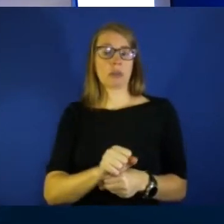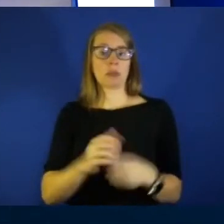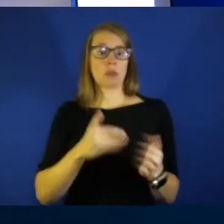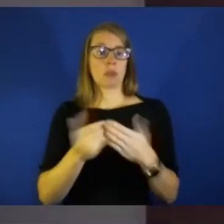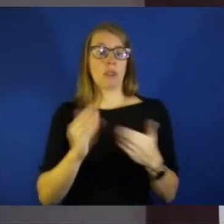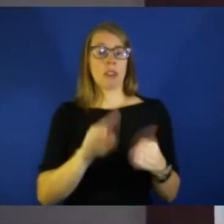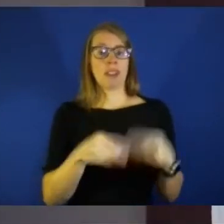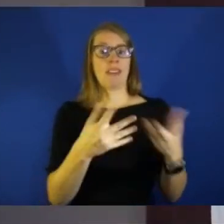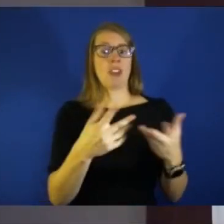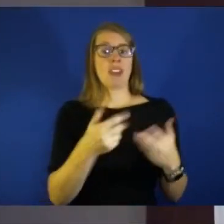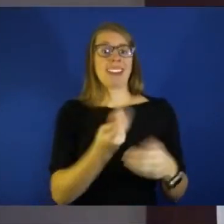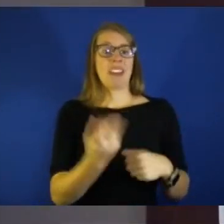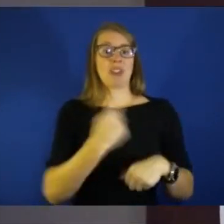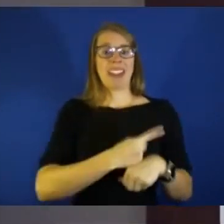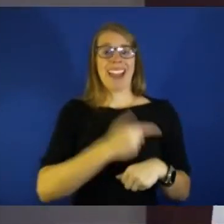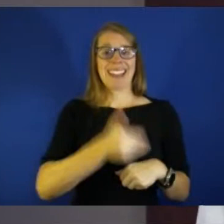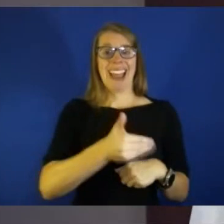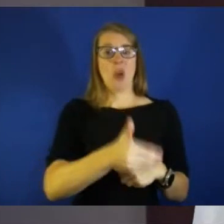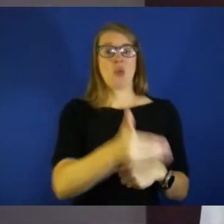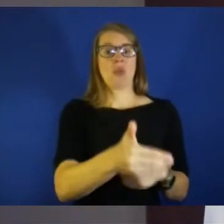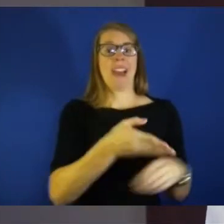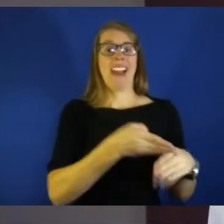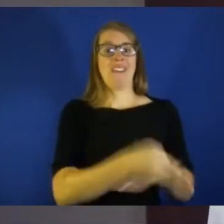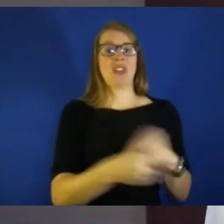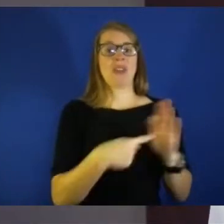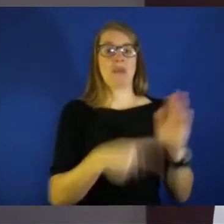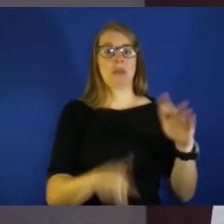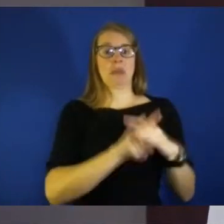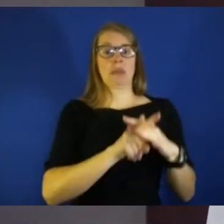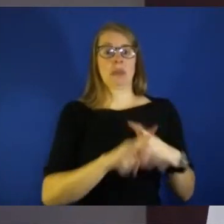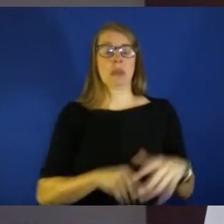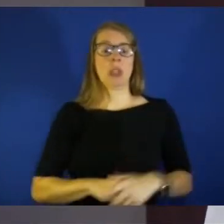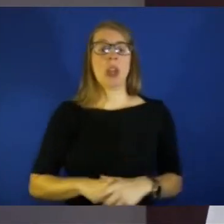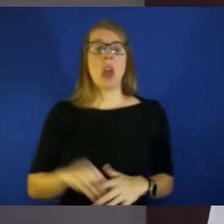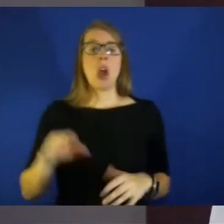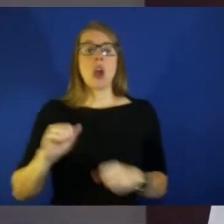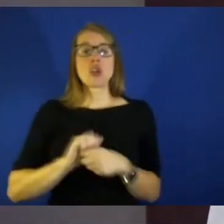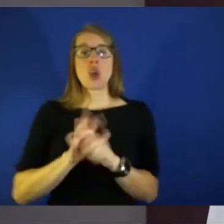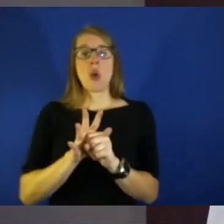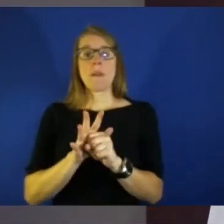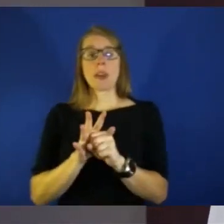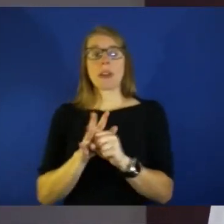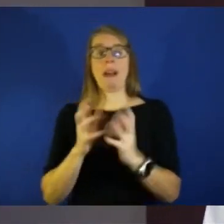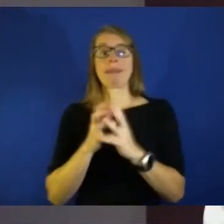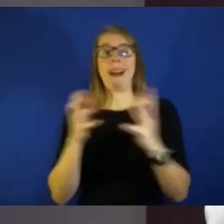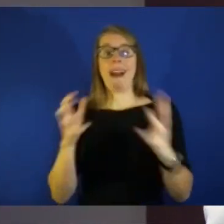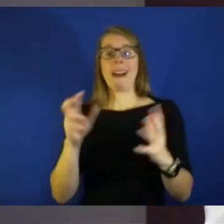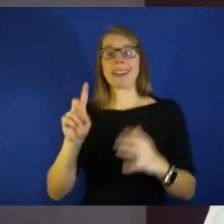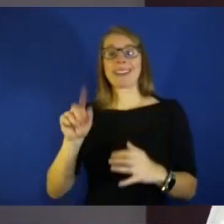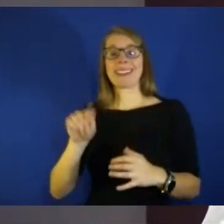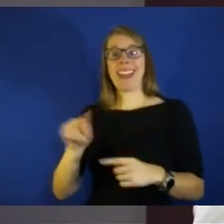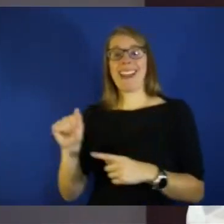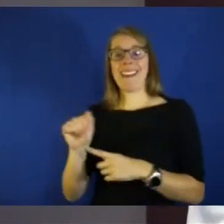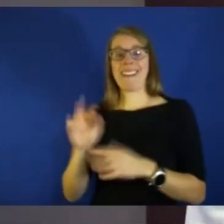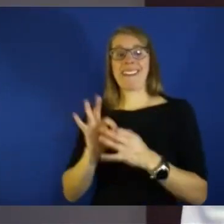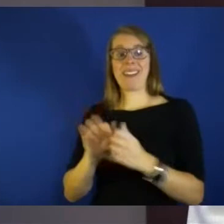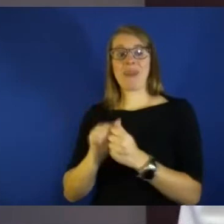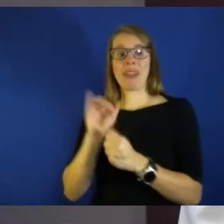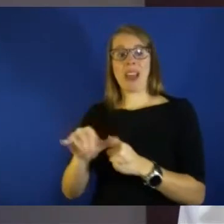out. Yeah, so we see with COVID, we actually have a lot of data on this when we in general